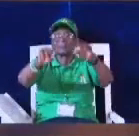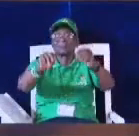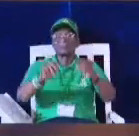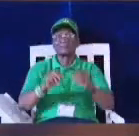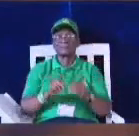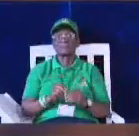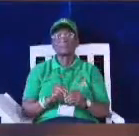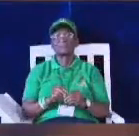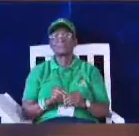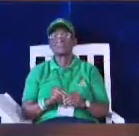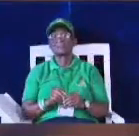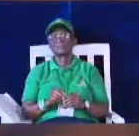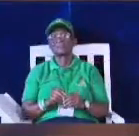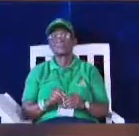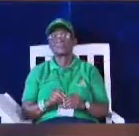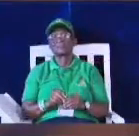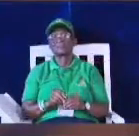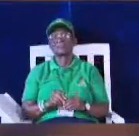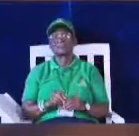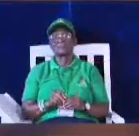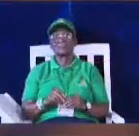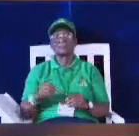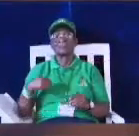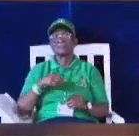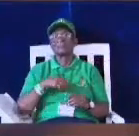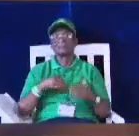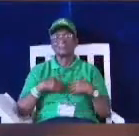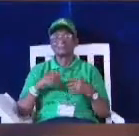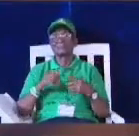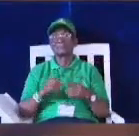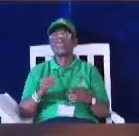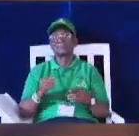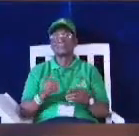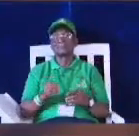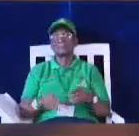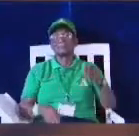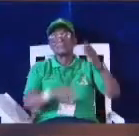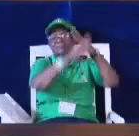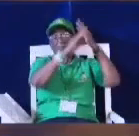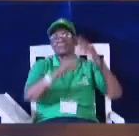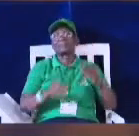He said, we have to get sin out of the way